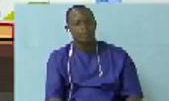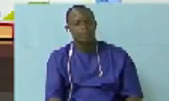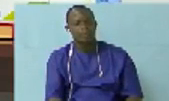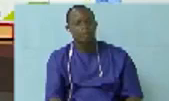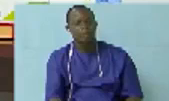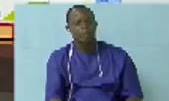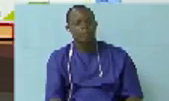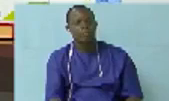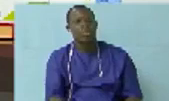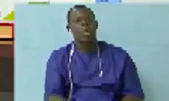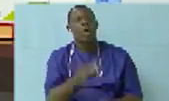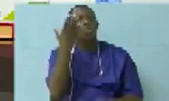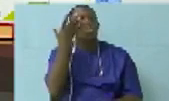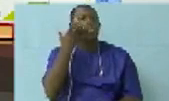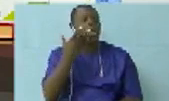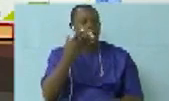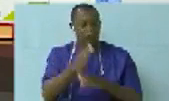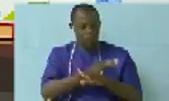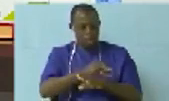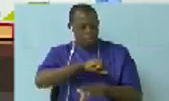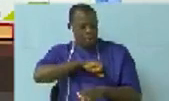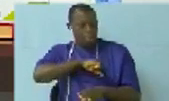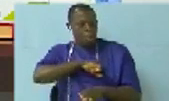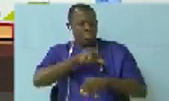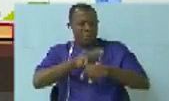When it was my time to enter the box,